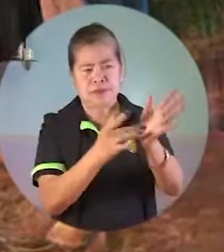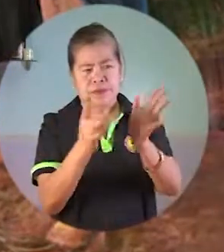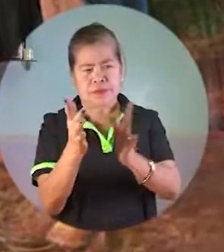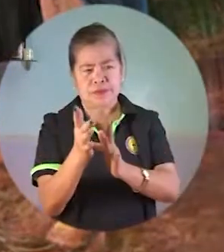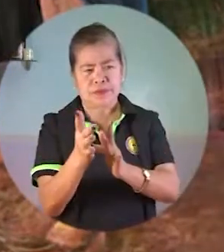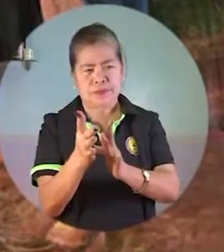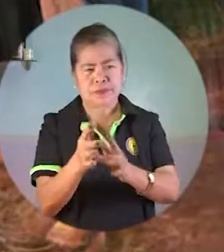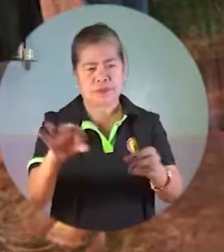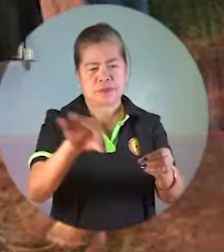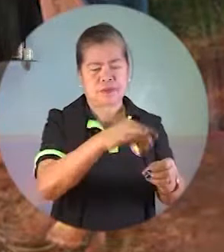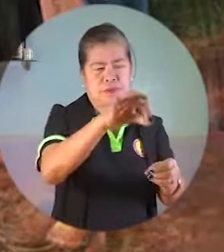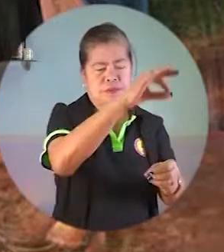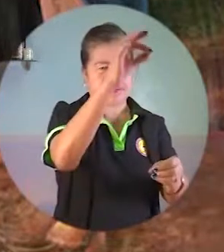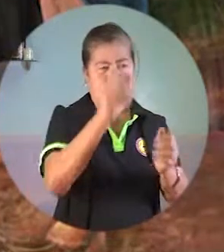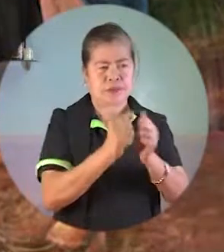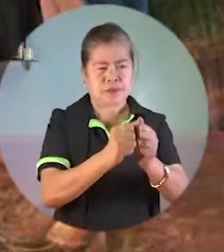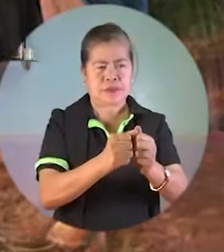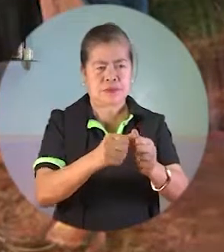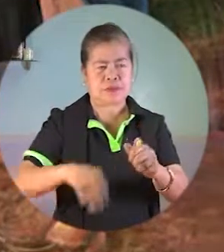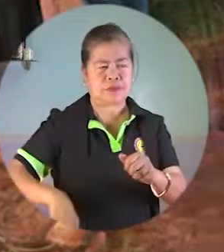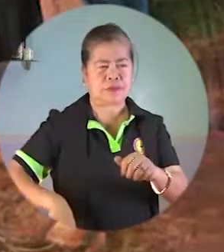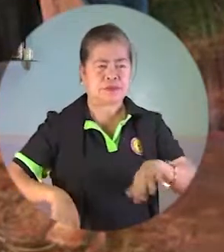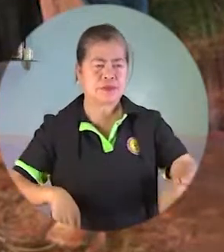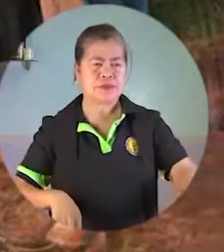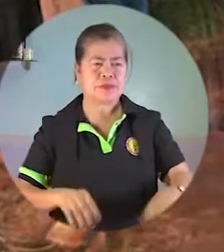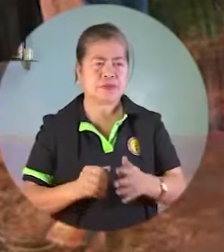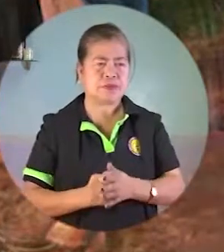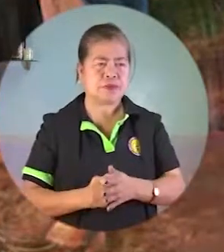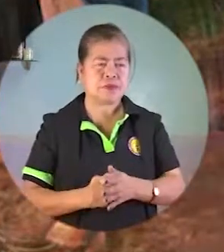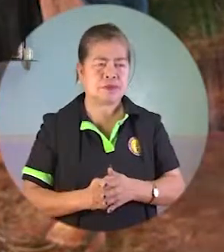because Jesus, his Spirit, is with our side.